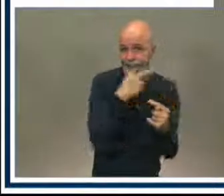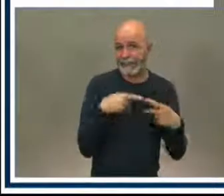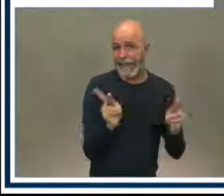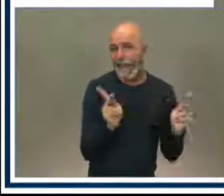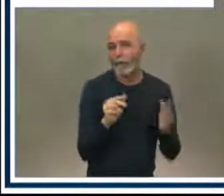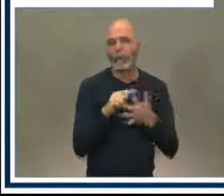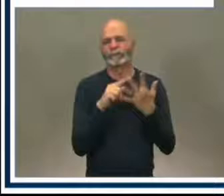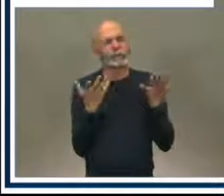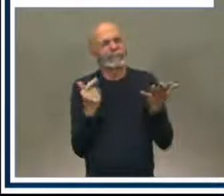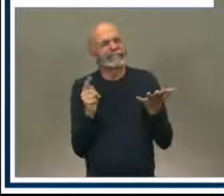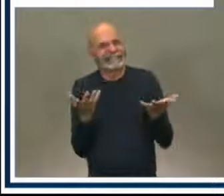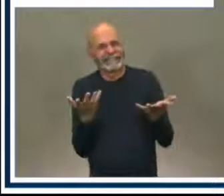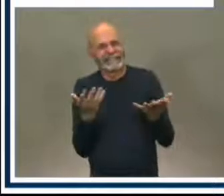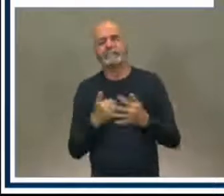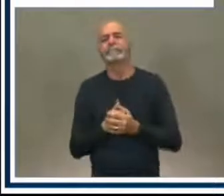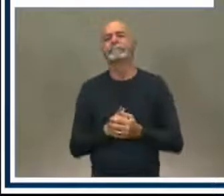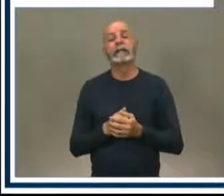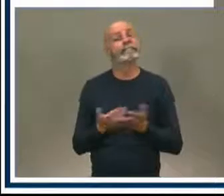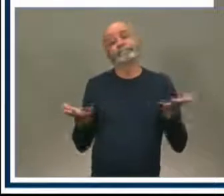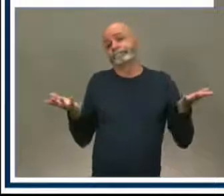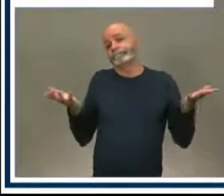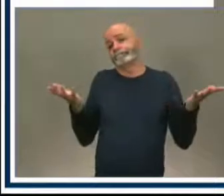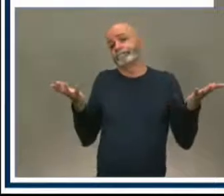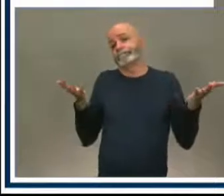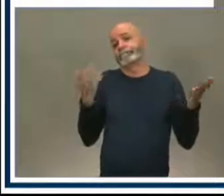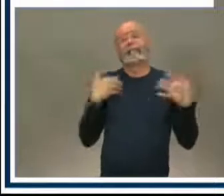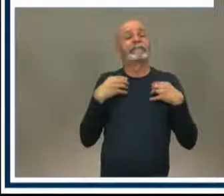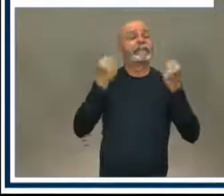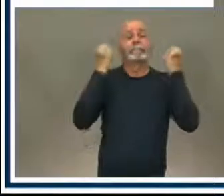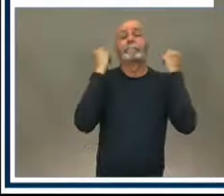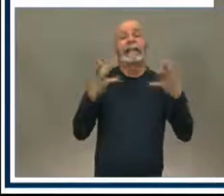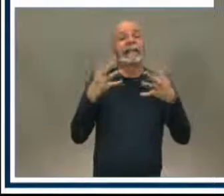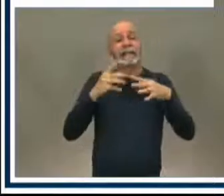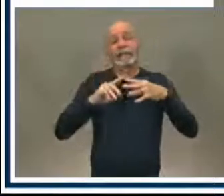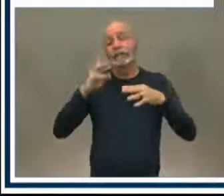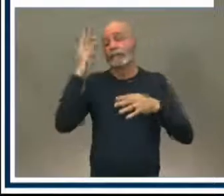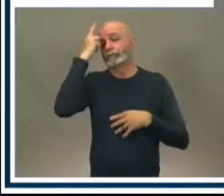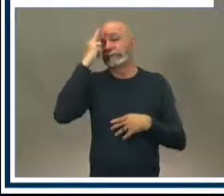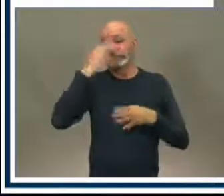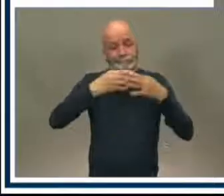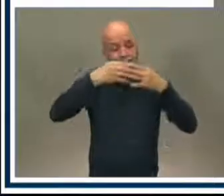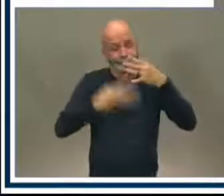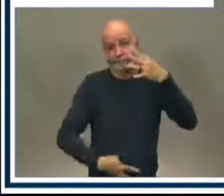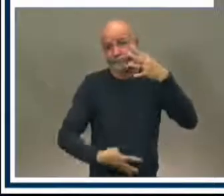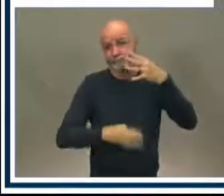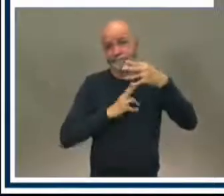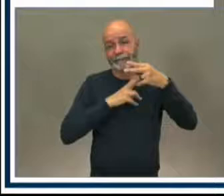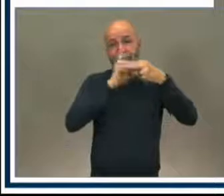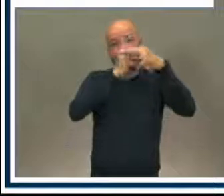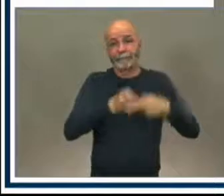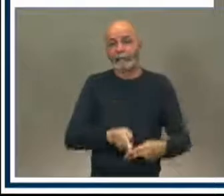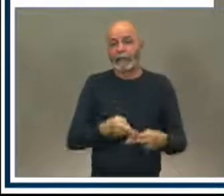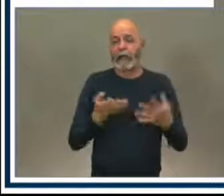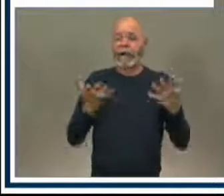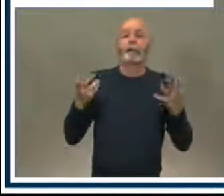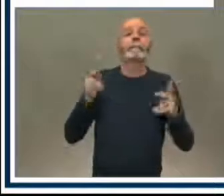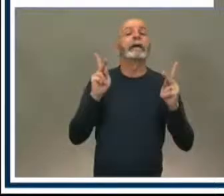mean, certainly there's lots of reasons why people, a small percentage of our population overall, but still important,